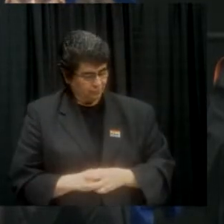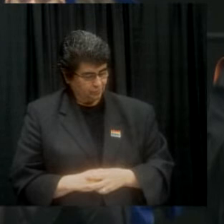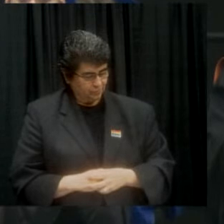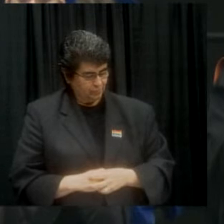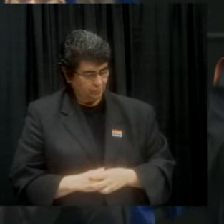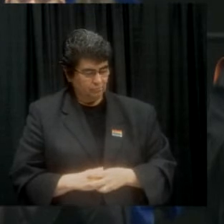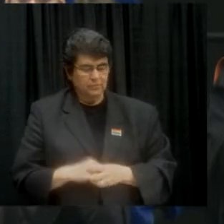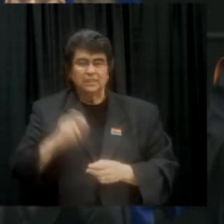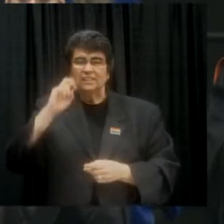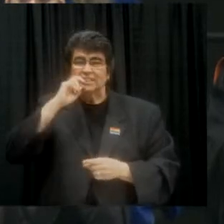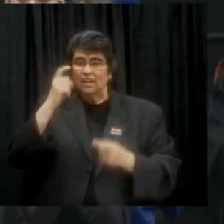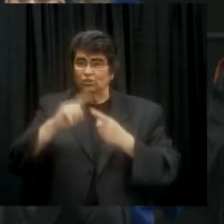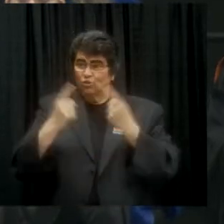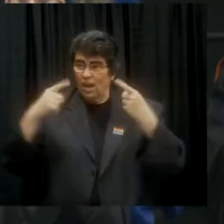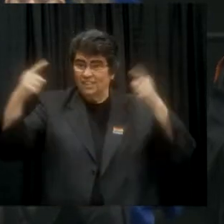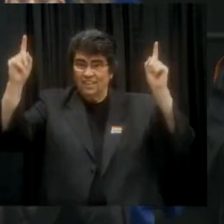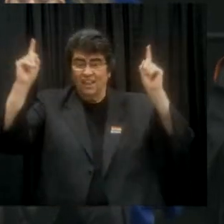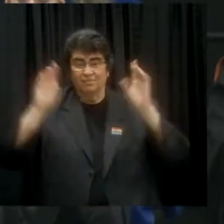Dare to excel.